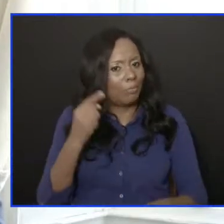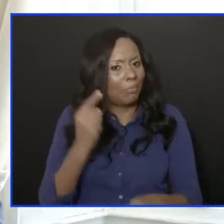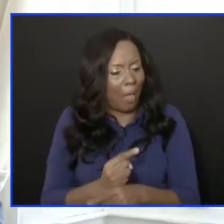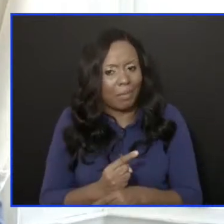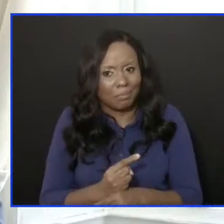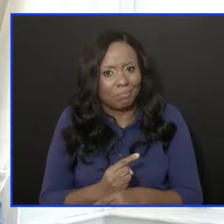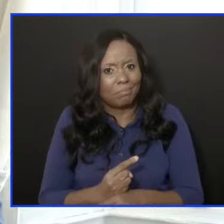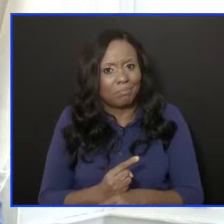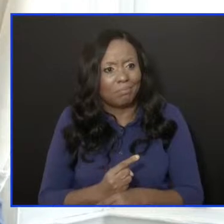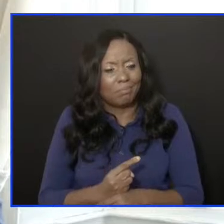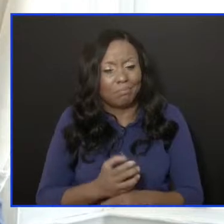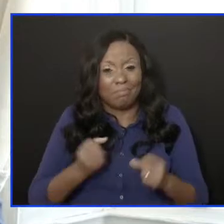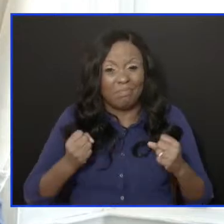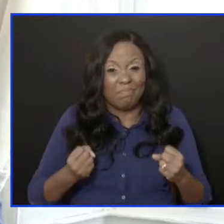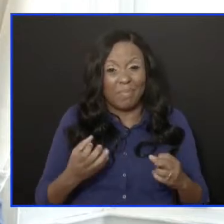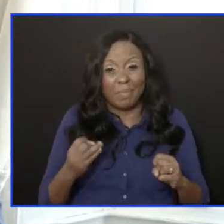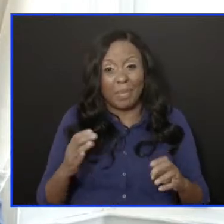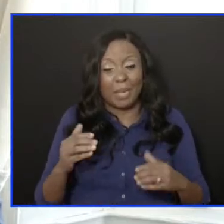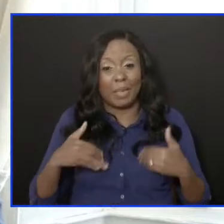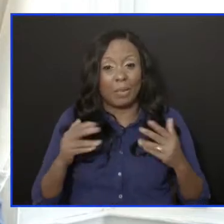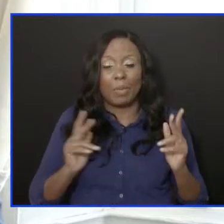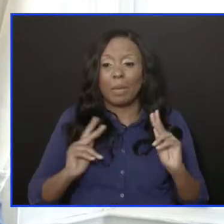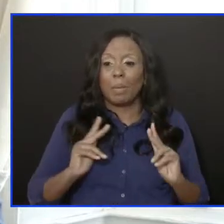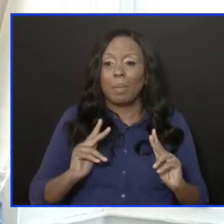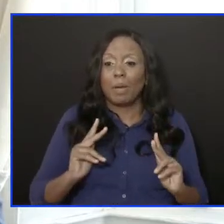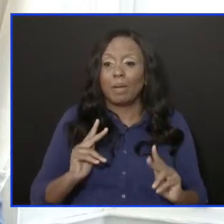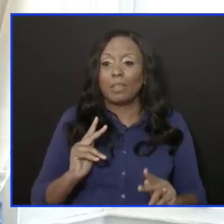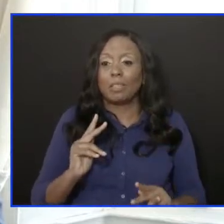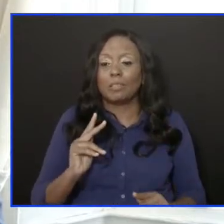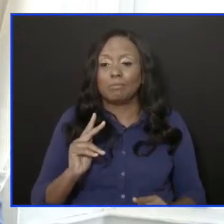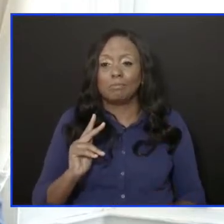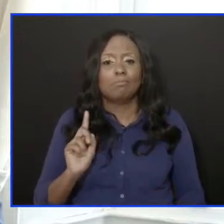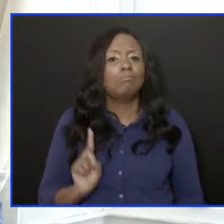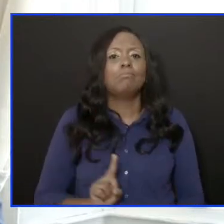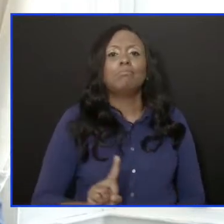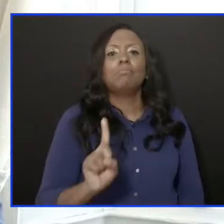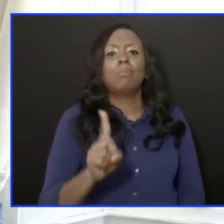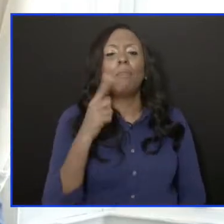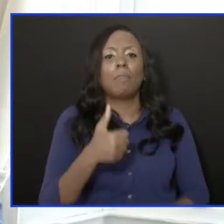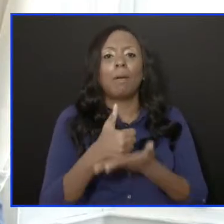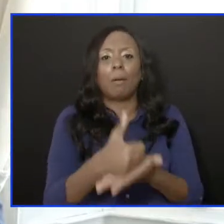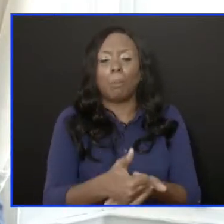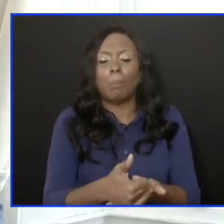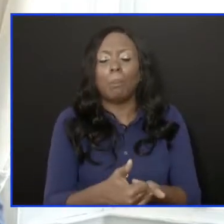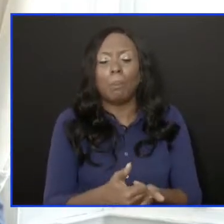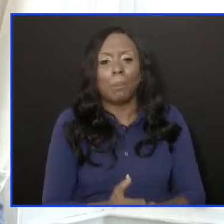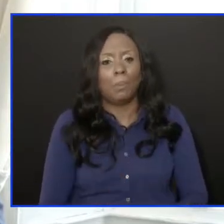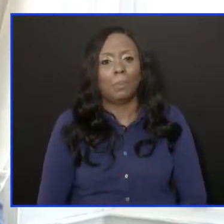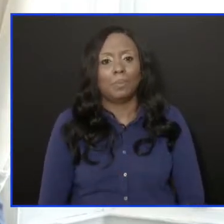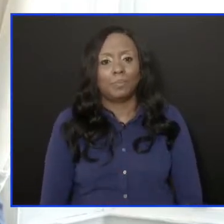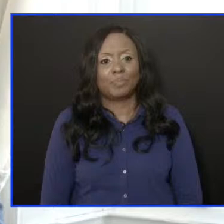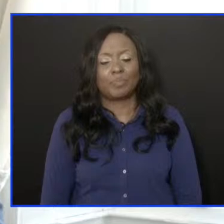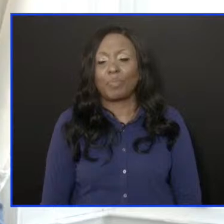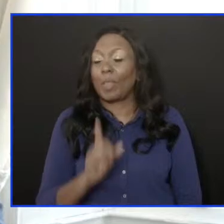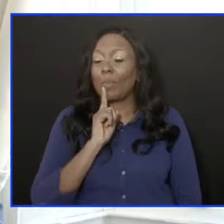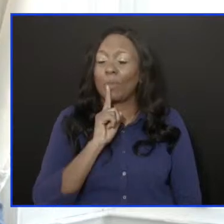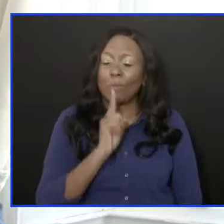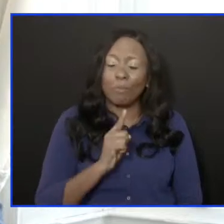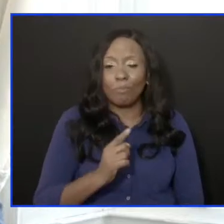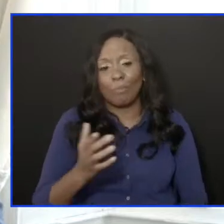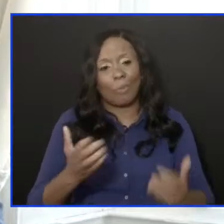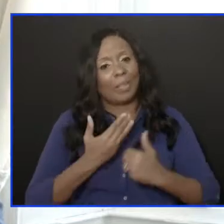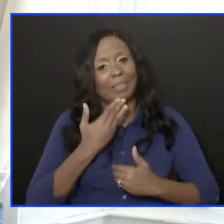young people from many walks of life in Barbados have stepped forward to assist. And one of the things I need to bring to the floor this evening, and to thank them as they